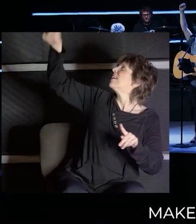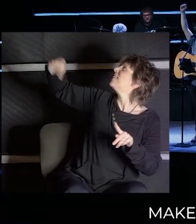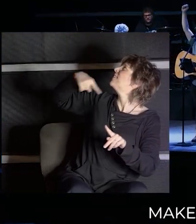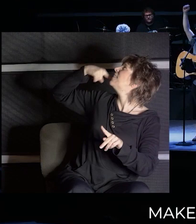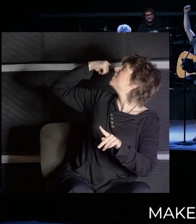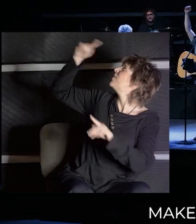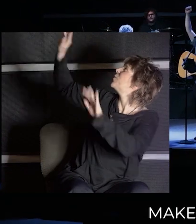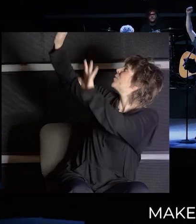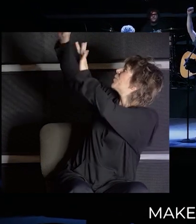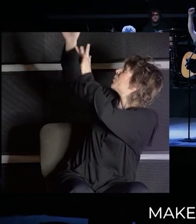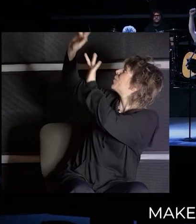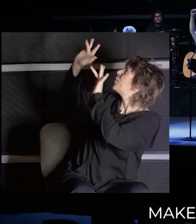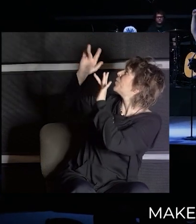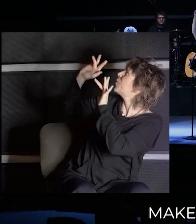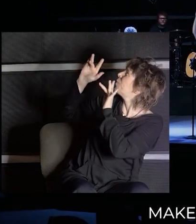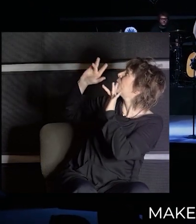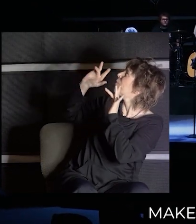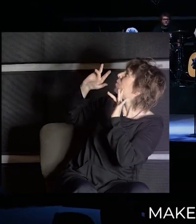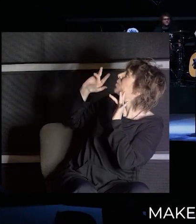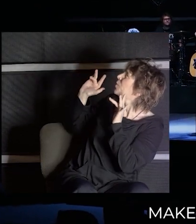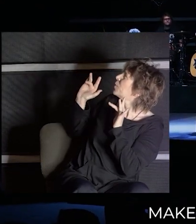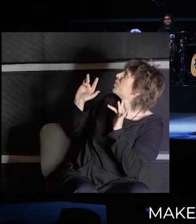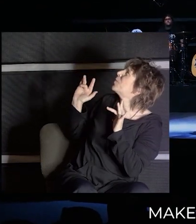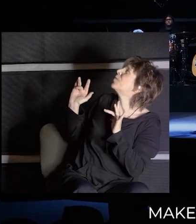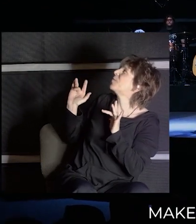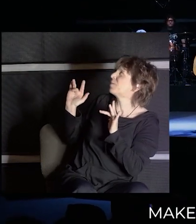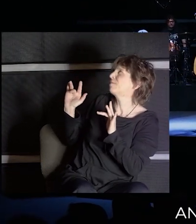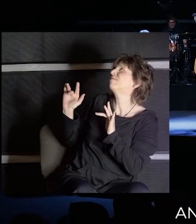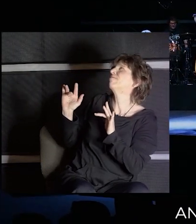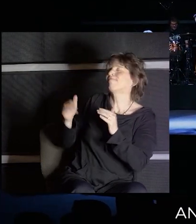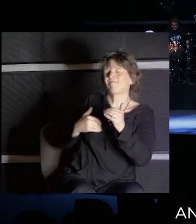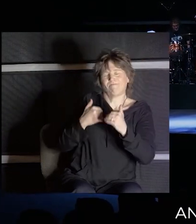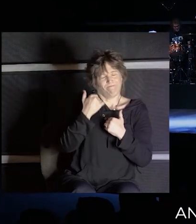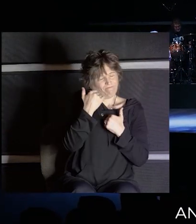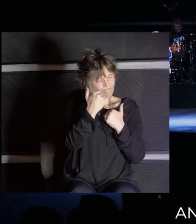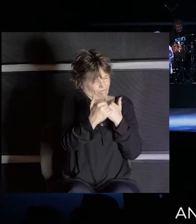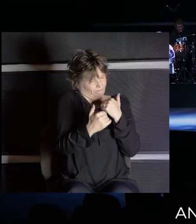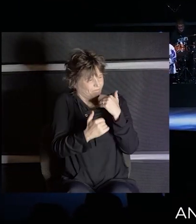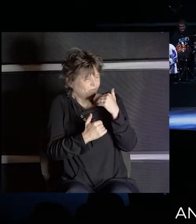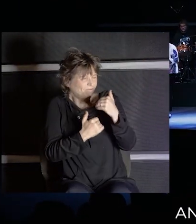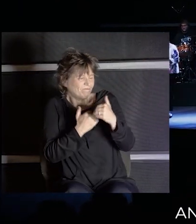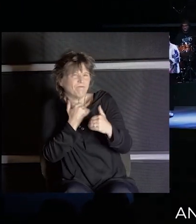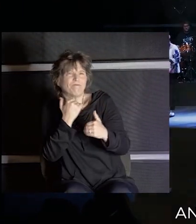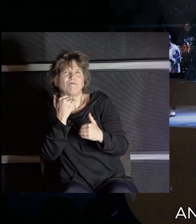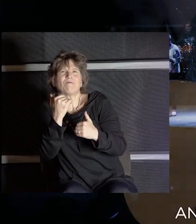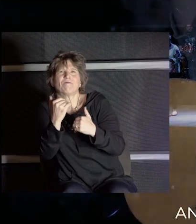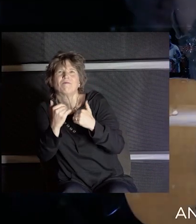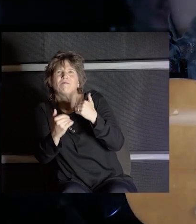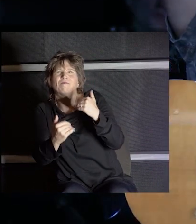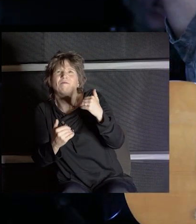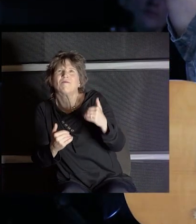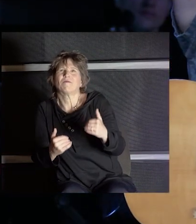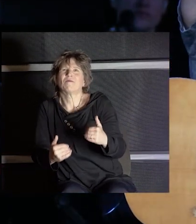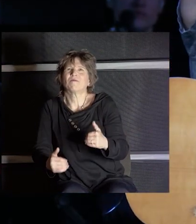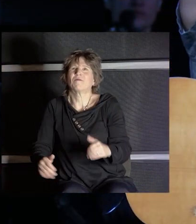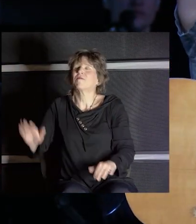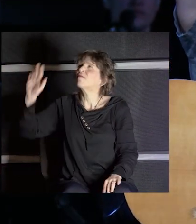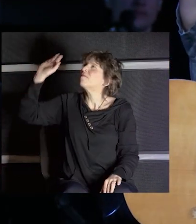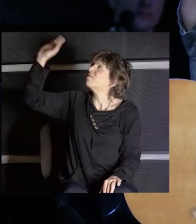make his face shine upon you, be gracious to you.